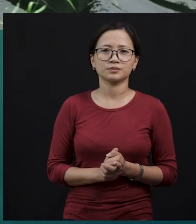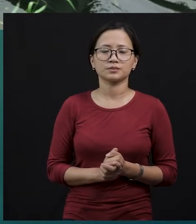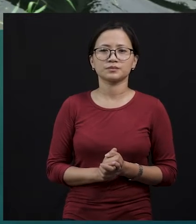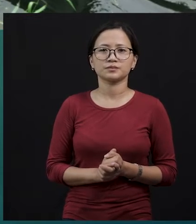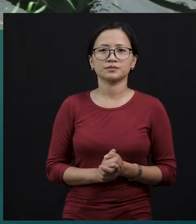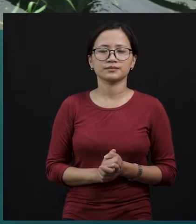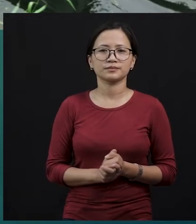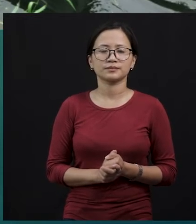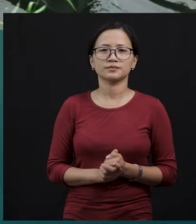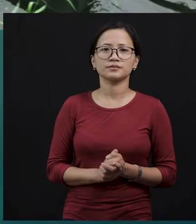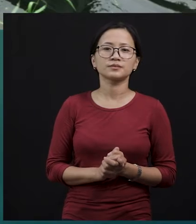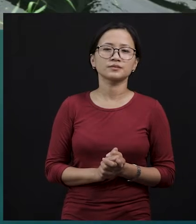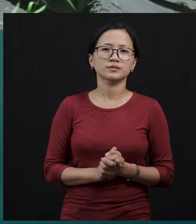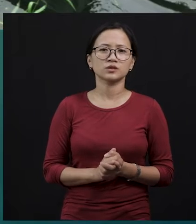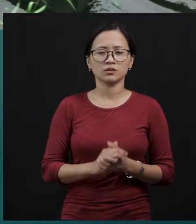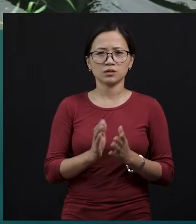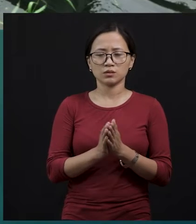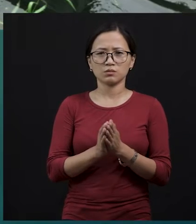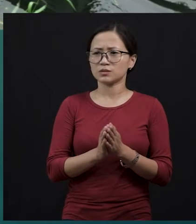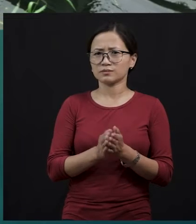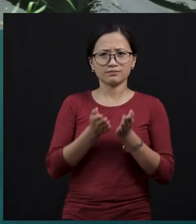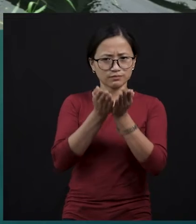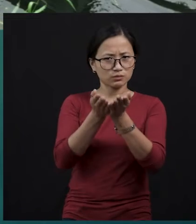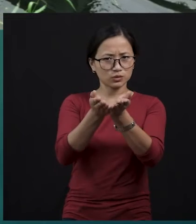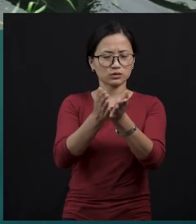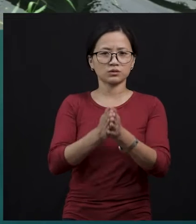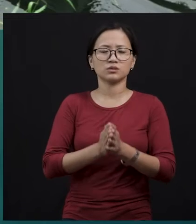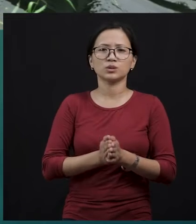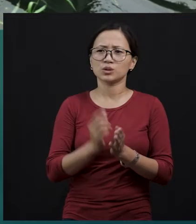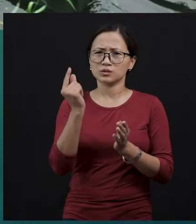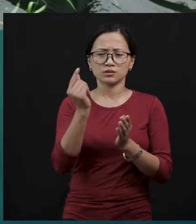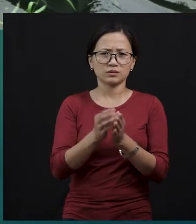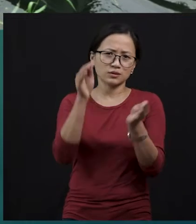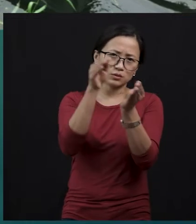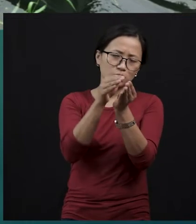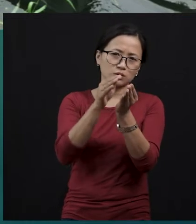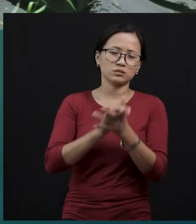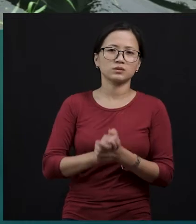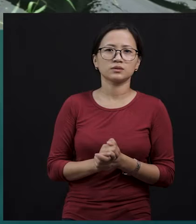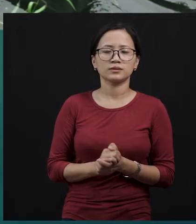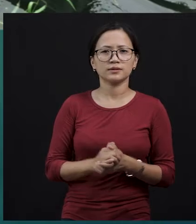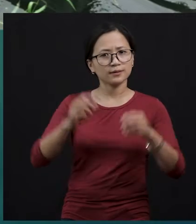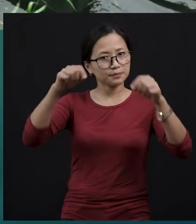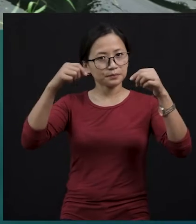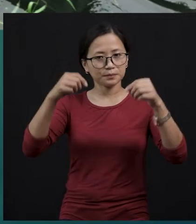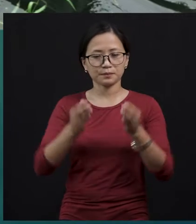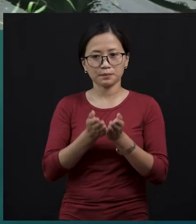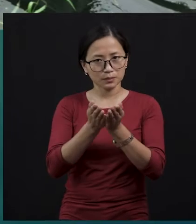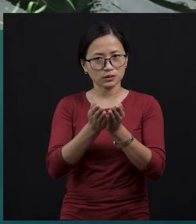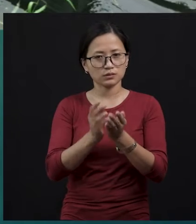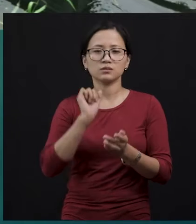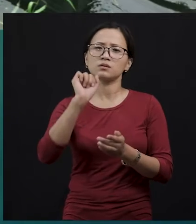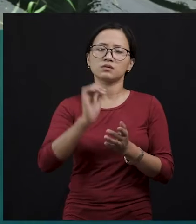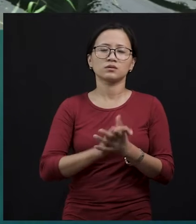ship, okay? Boats are usually small boats like this. You make paper boats, especially at school or when you